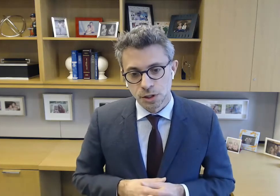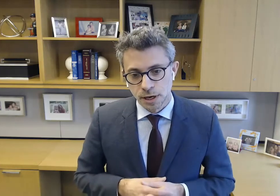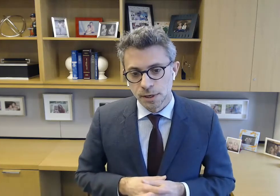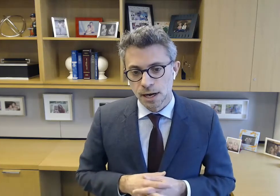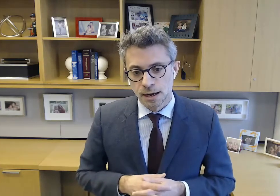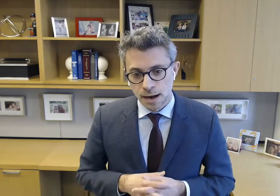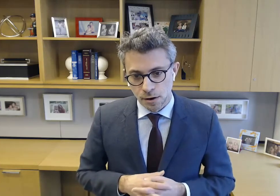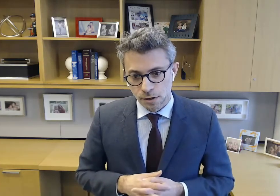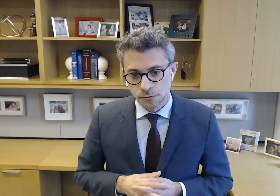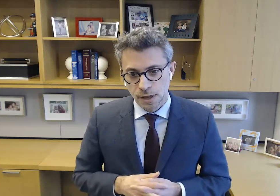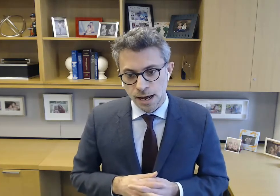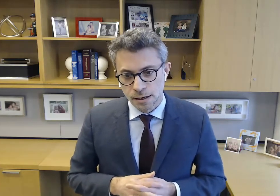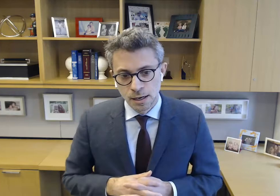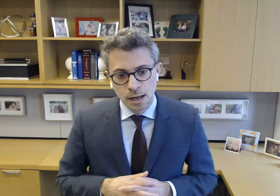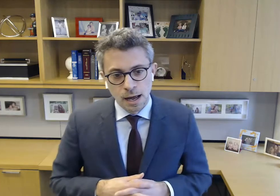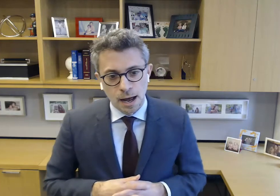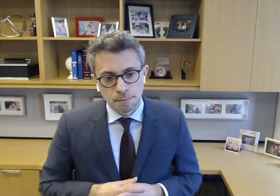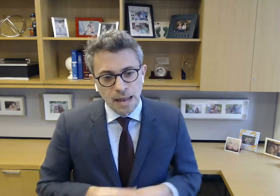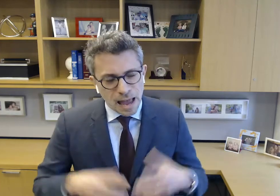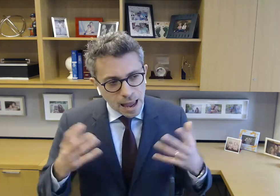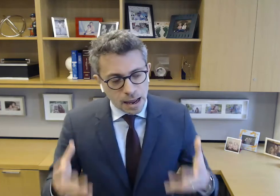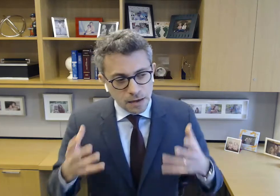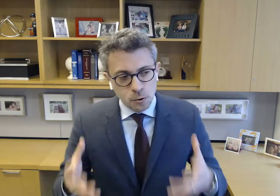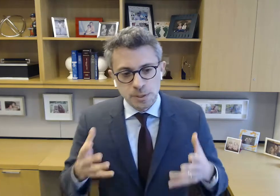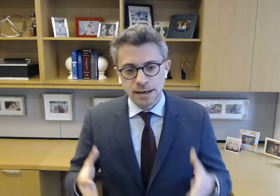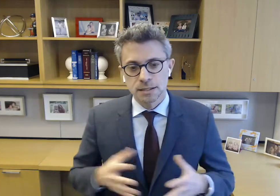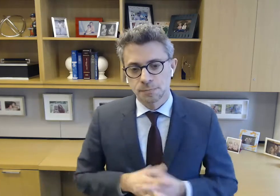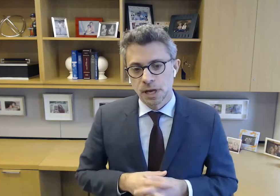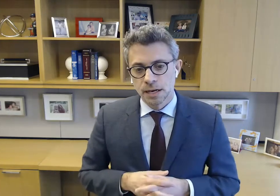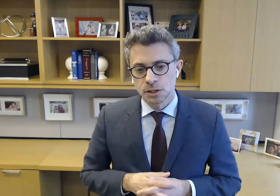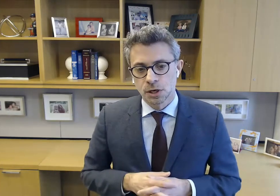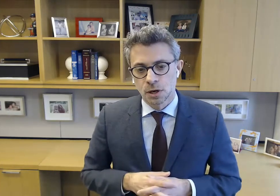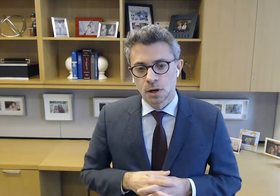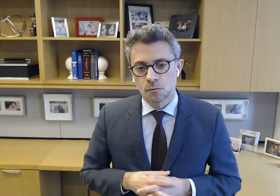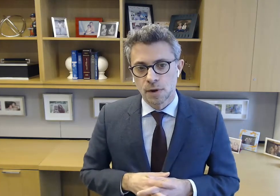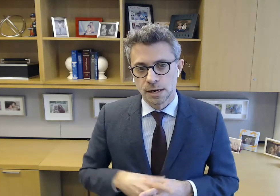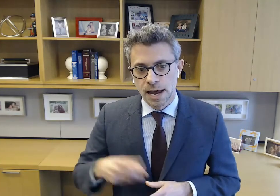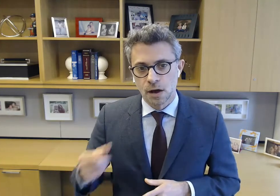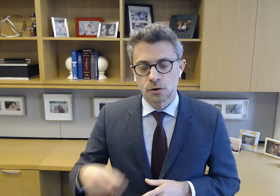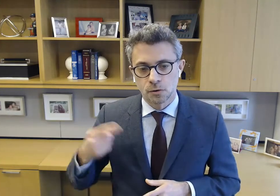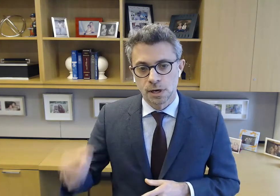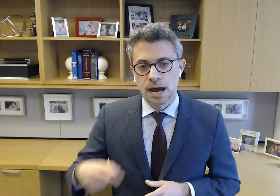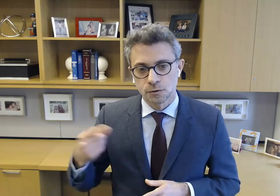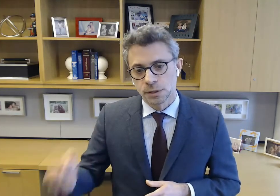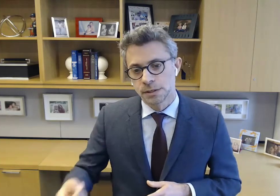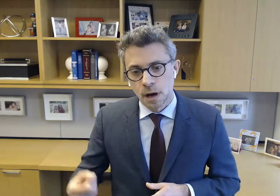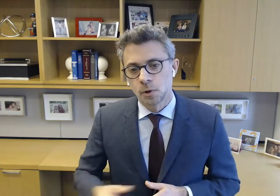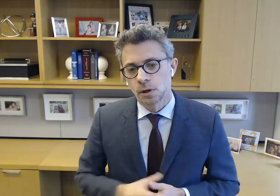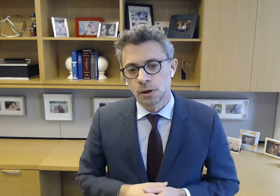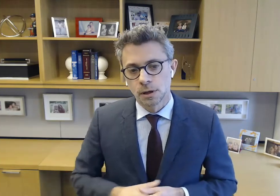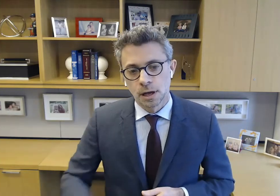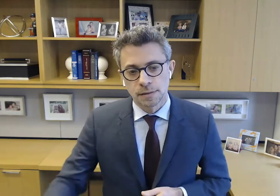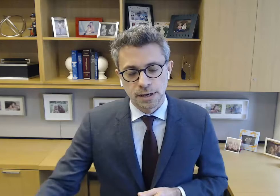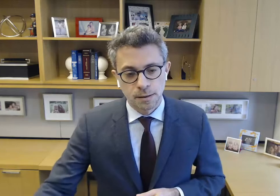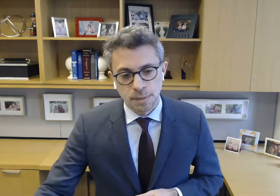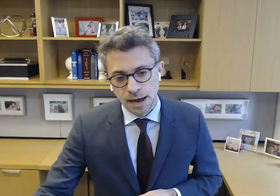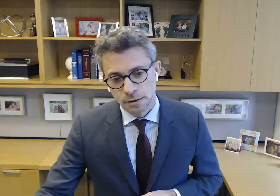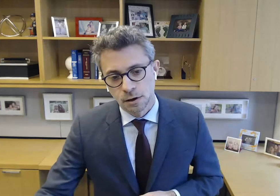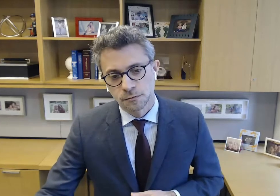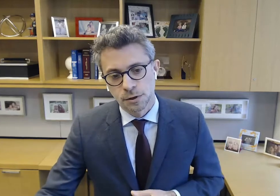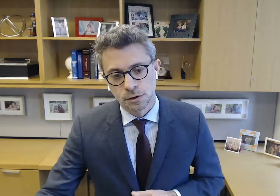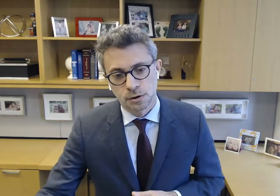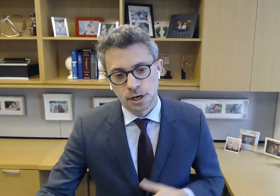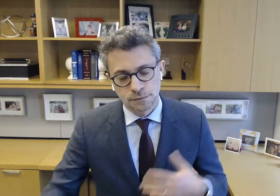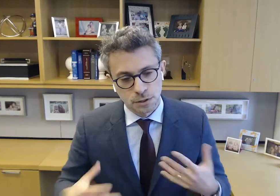to Jamie and Eric for that. If you text the pledge right now, you can actually double the